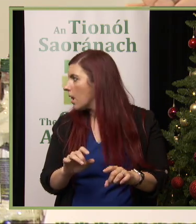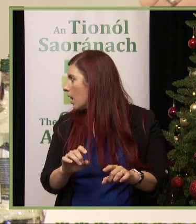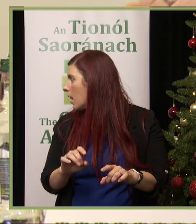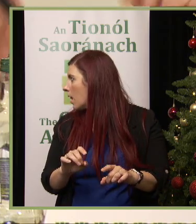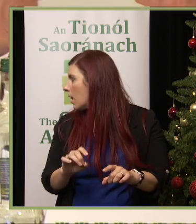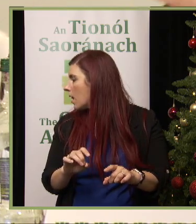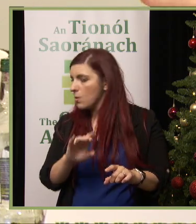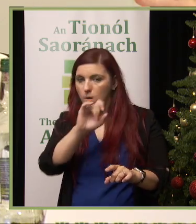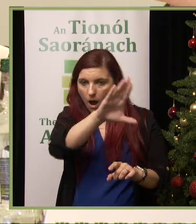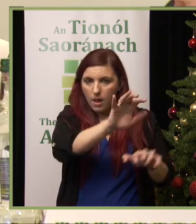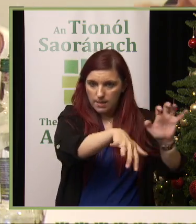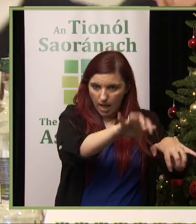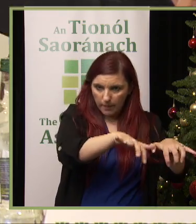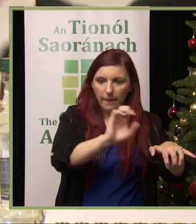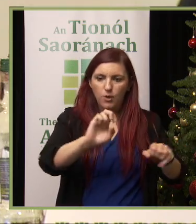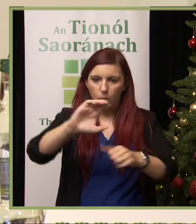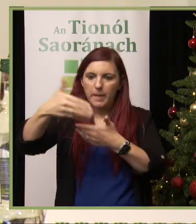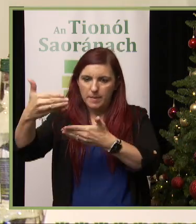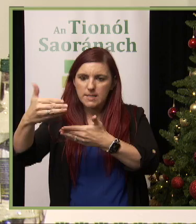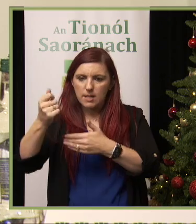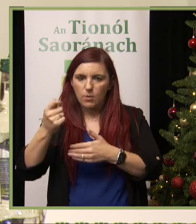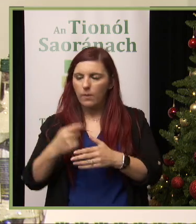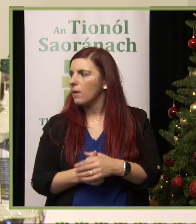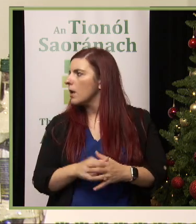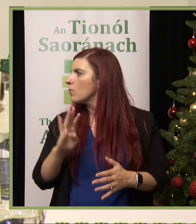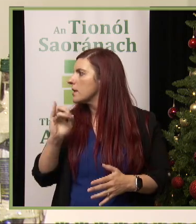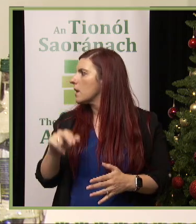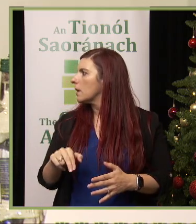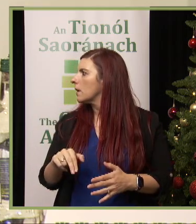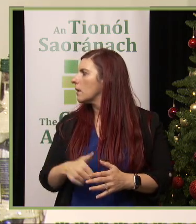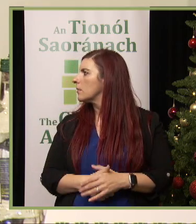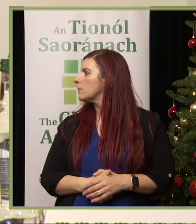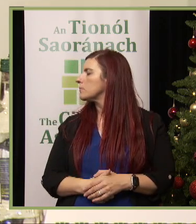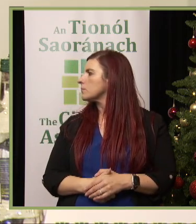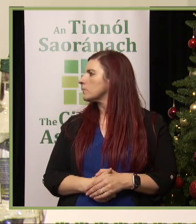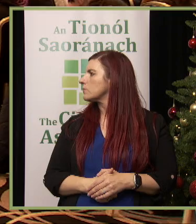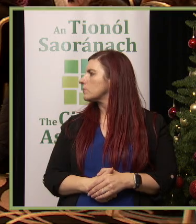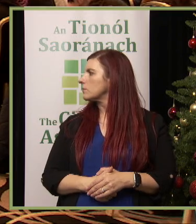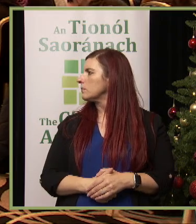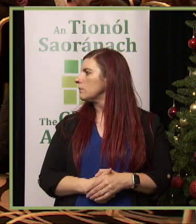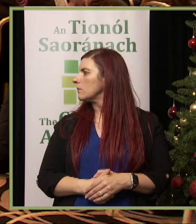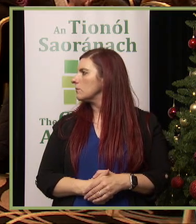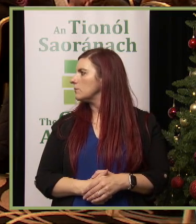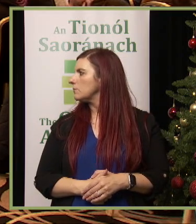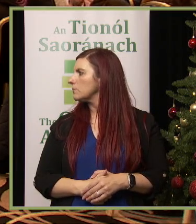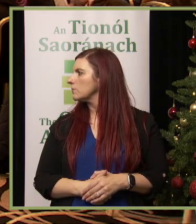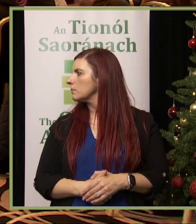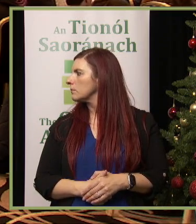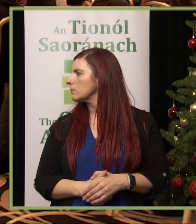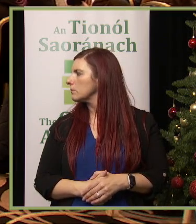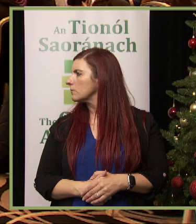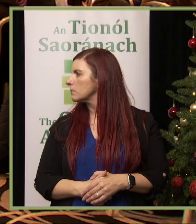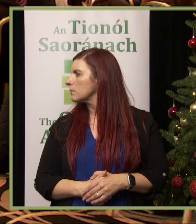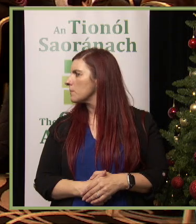so that's all. Okay. Just put the question to Brendan. And Brendan, can I get a microphone to Brendan, please? Thank you. Sorry, just a